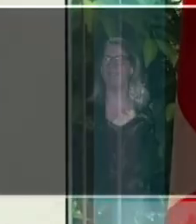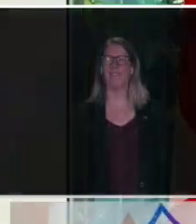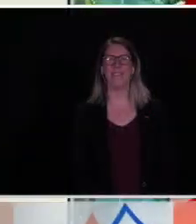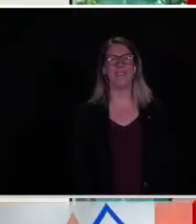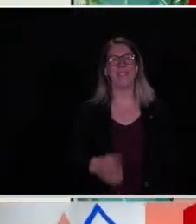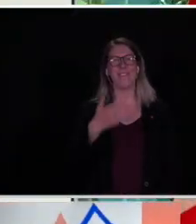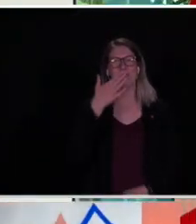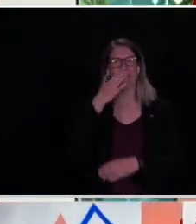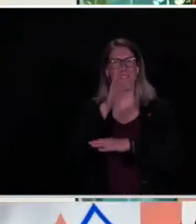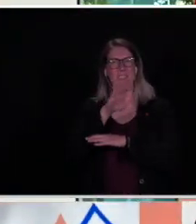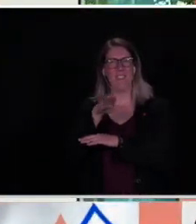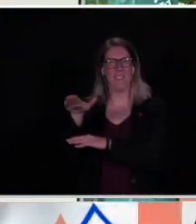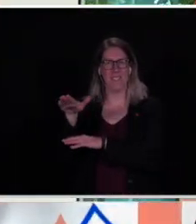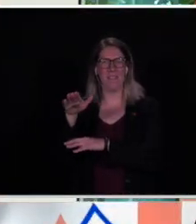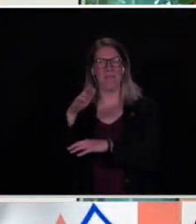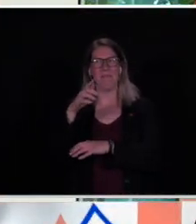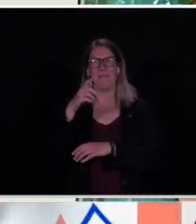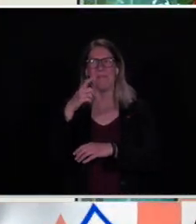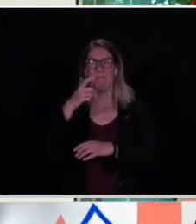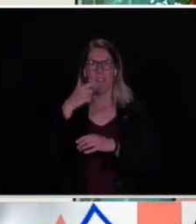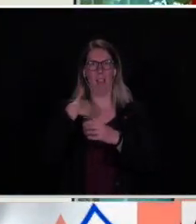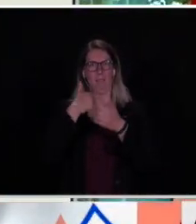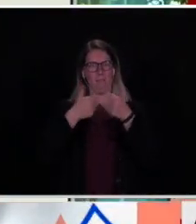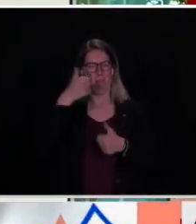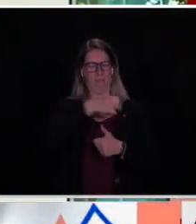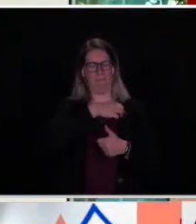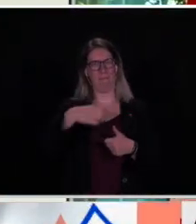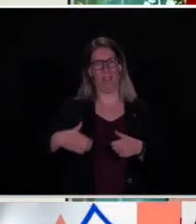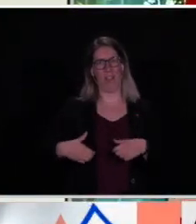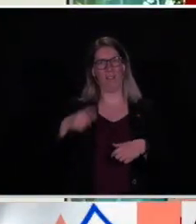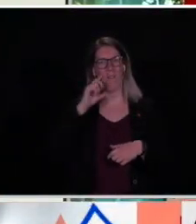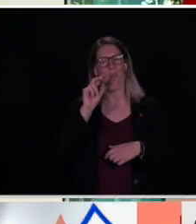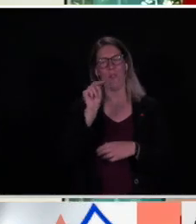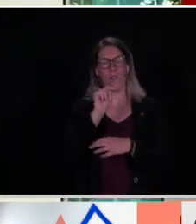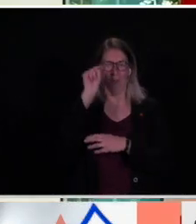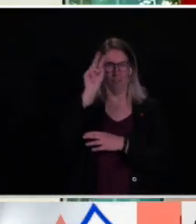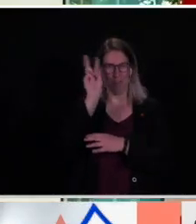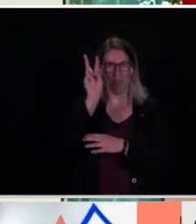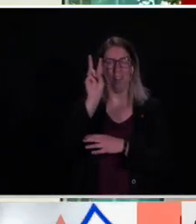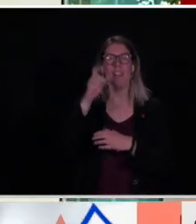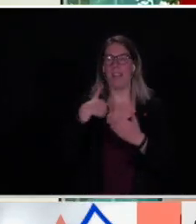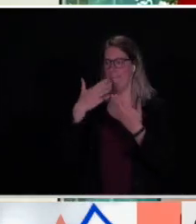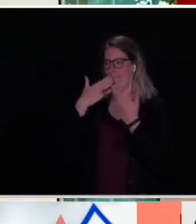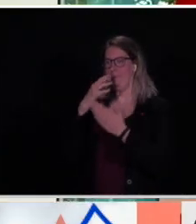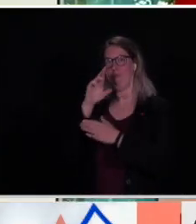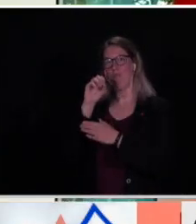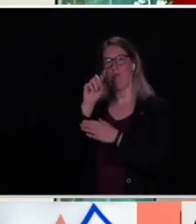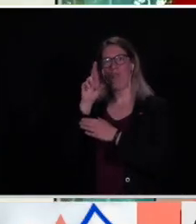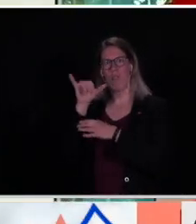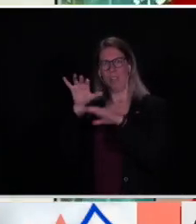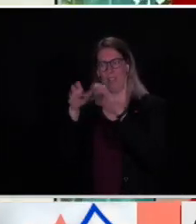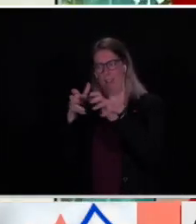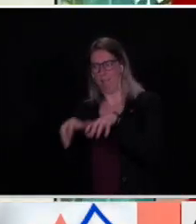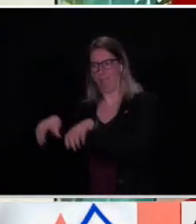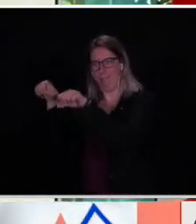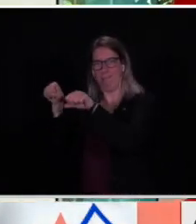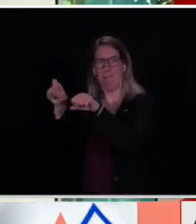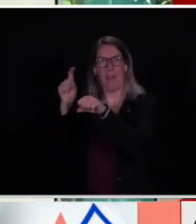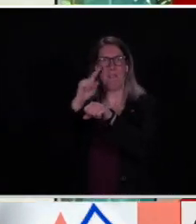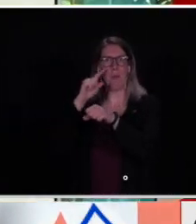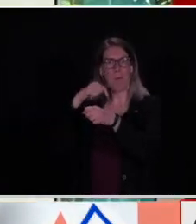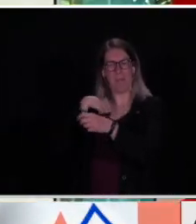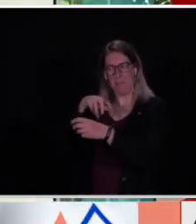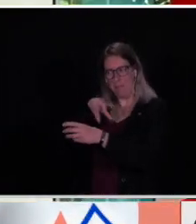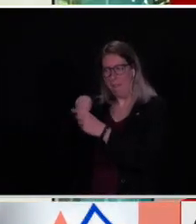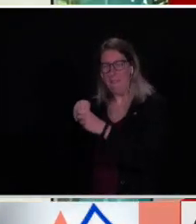Good afternoon, everyone. I'm Linda Buchanan, the mayor in the city of North Vancouver, and I'd like to thank the Lionsgate Rotary Club for inviting me to participate